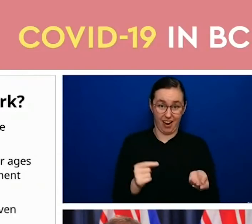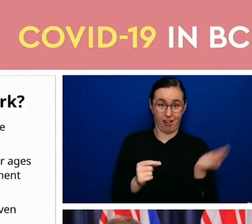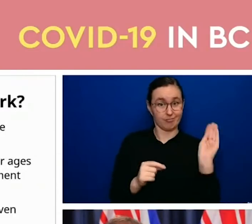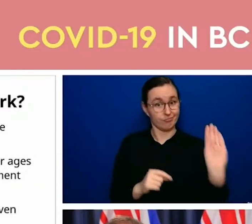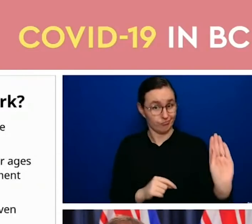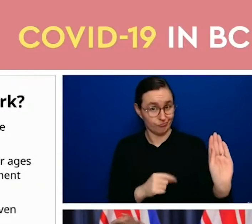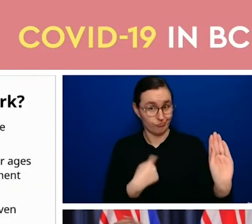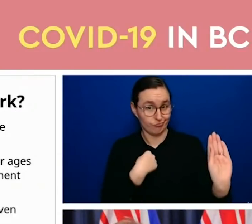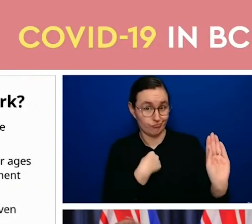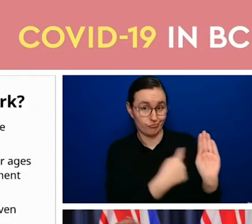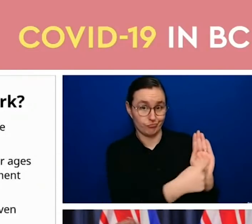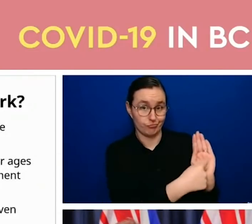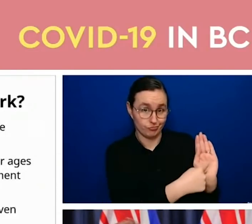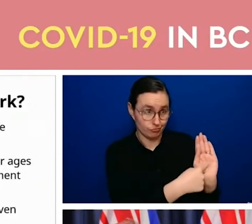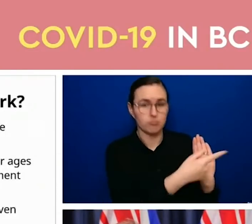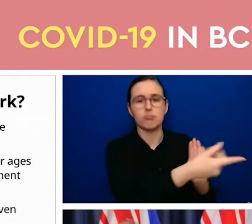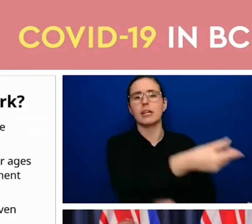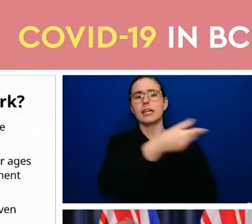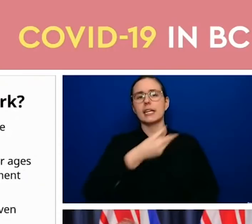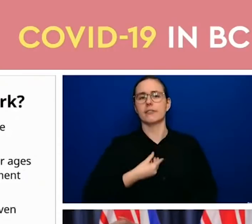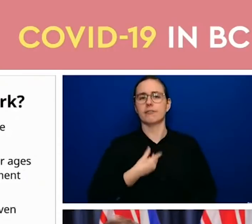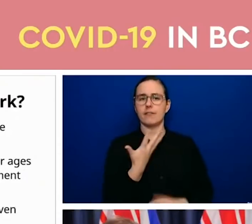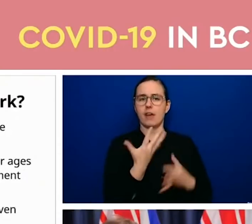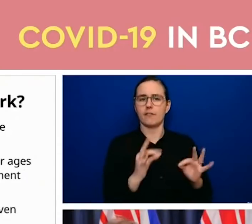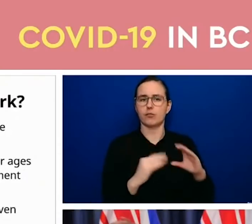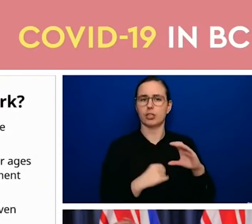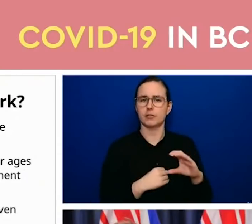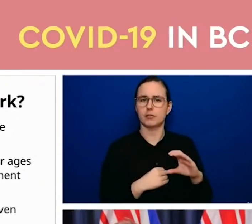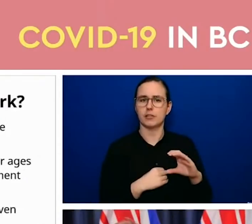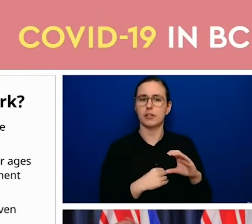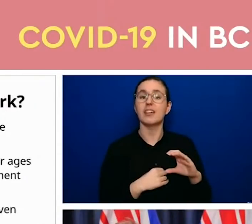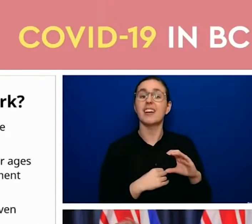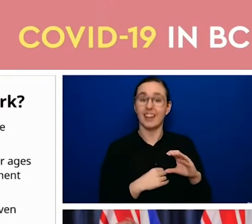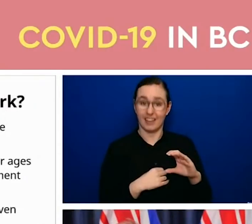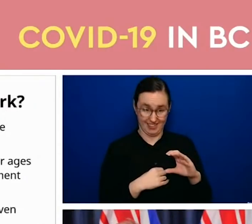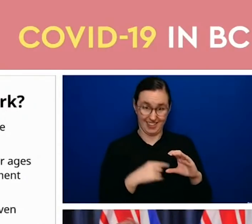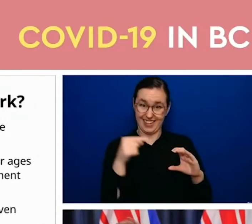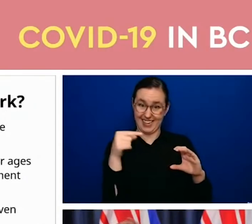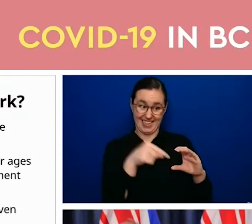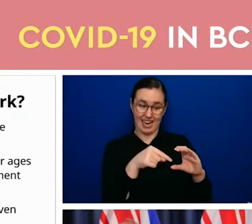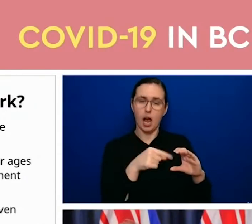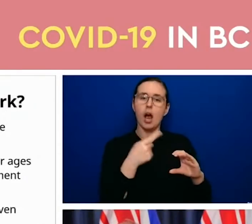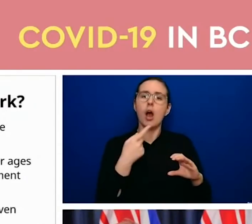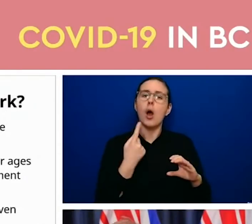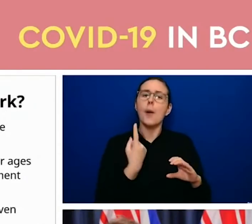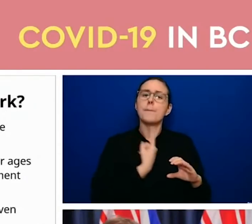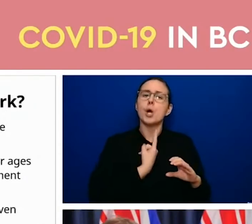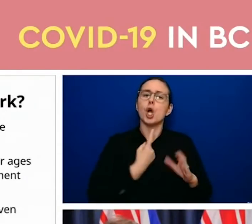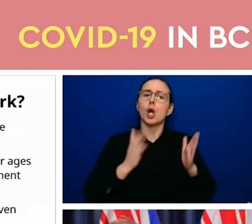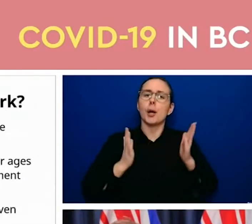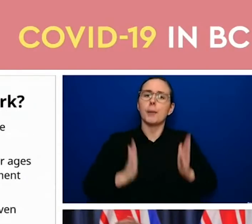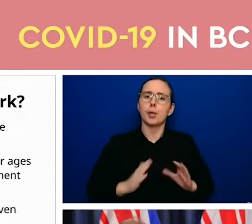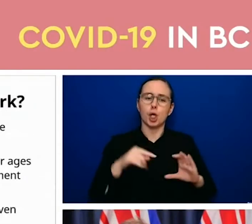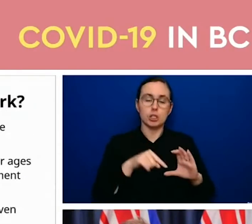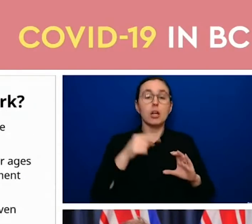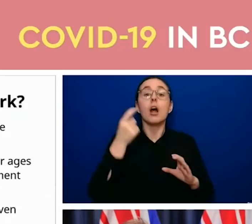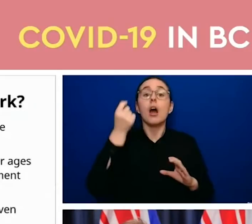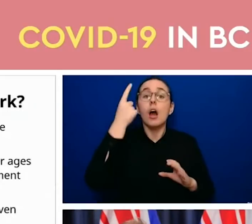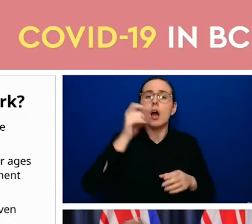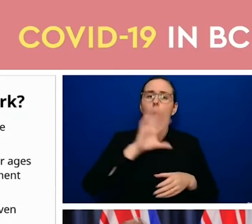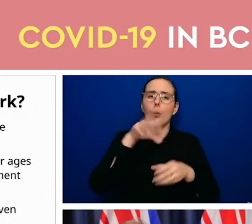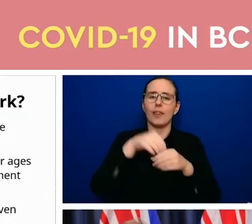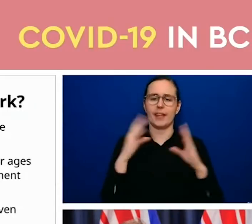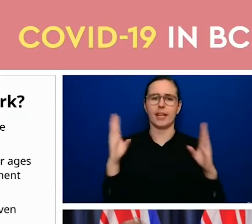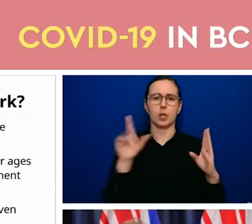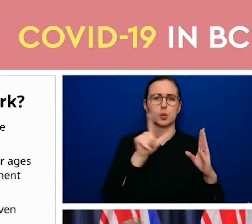per person within a 28-day period. You can pick up a kit for a family member, another person. You must provide their name, date